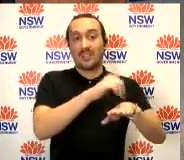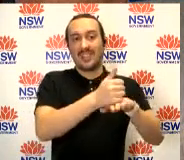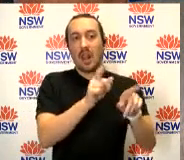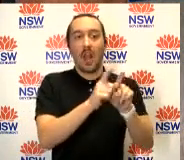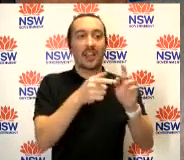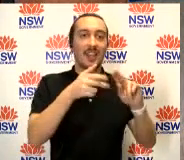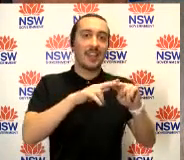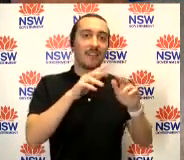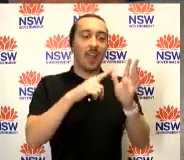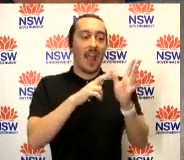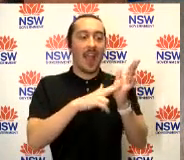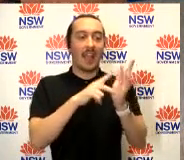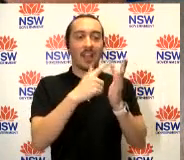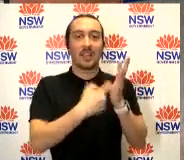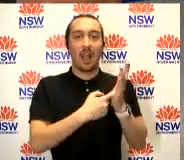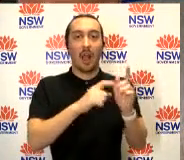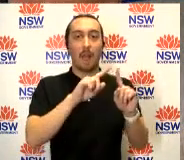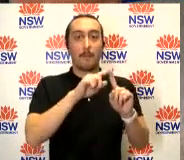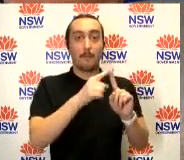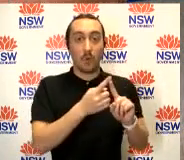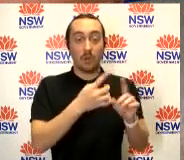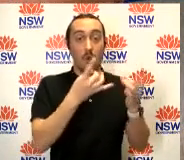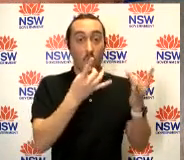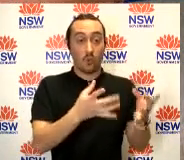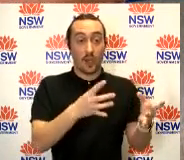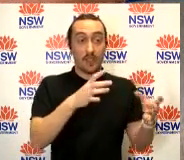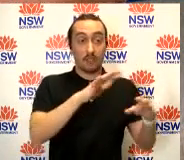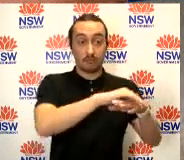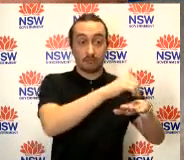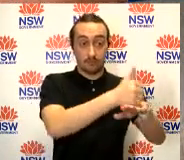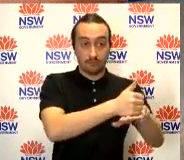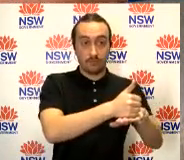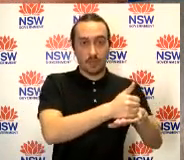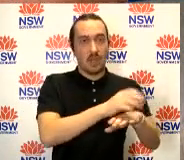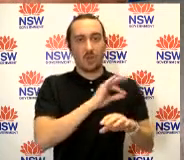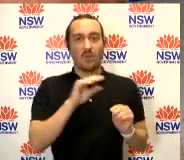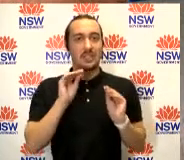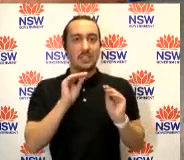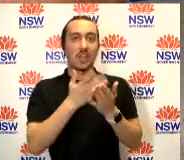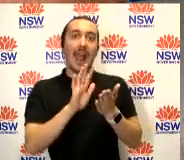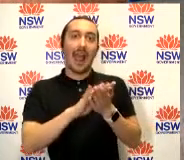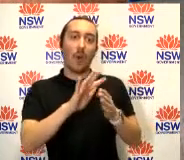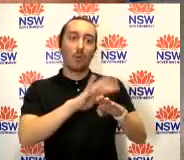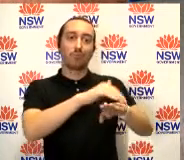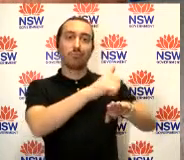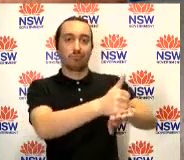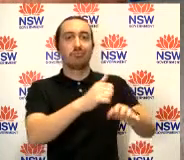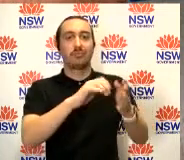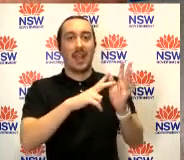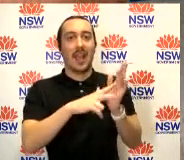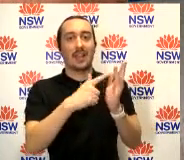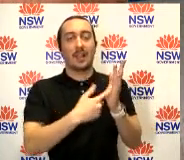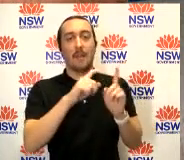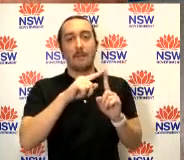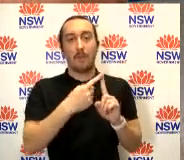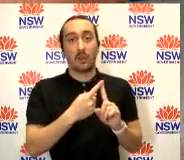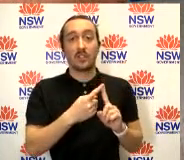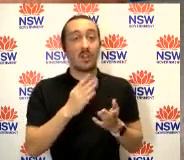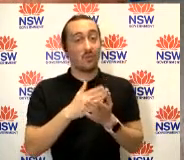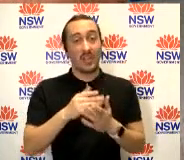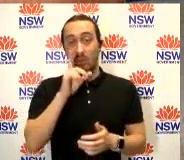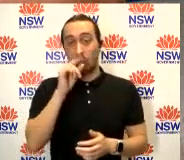transition from one anchor to another, like double lanyarding and all the different methodologies. There's actually, I think, 3 or 4 levels of courses that actually would need to